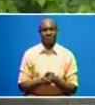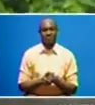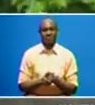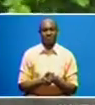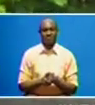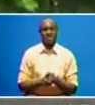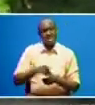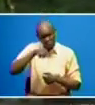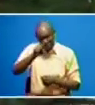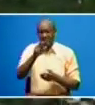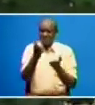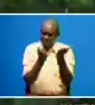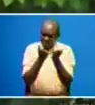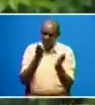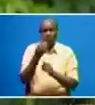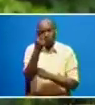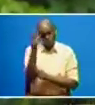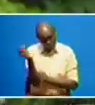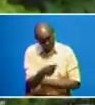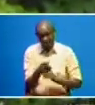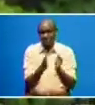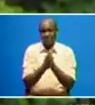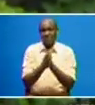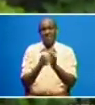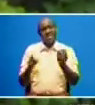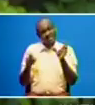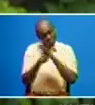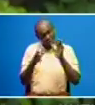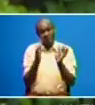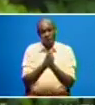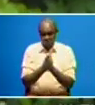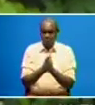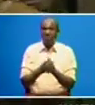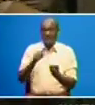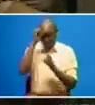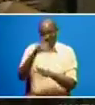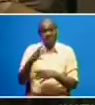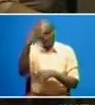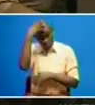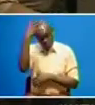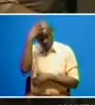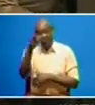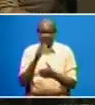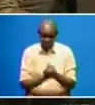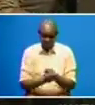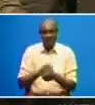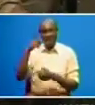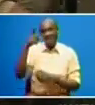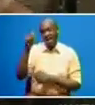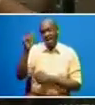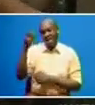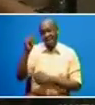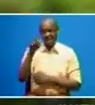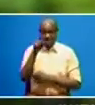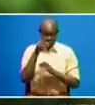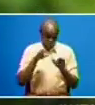Baada ya kuhudumu kwa takriban miezi miwili kama mgombea mwenzo mgombea ugavano wa kaunti ya Nairobi Miguna Miguna, Karene Wangenye